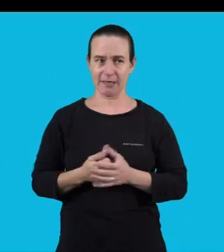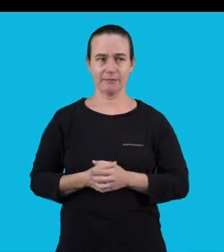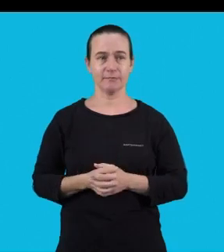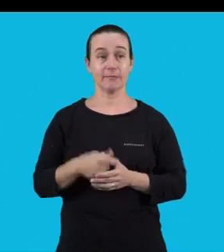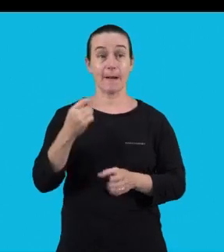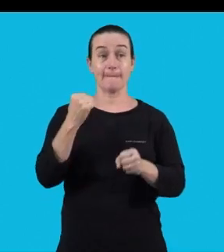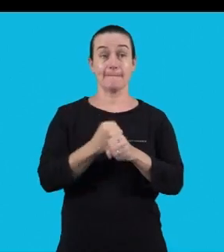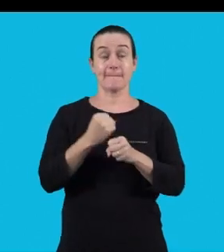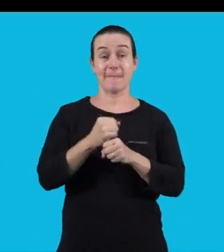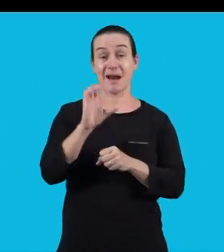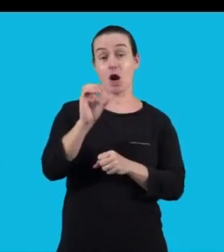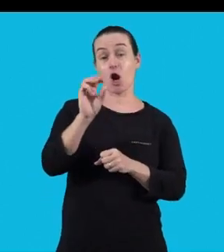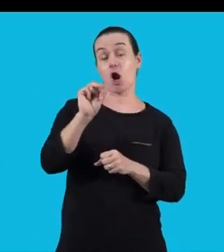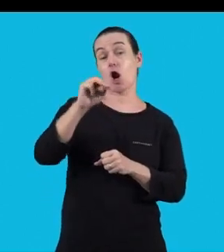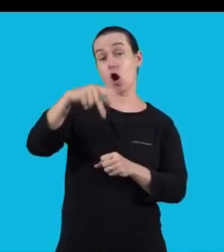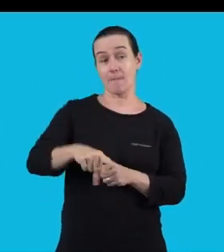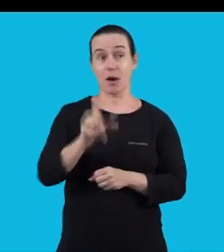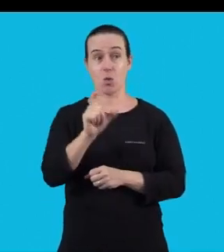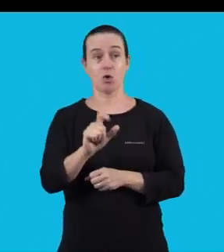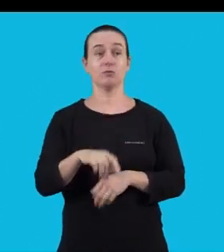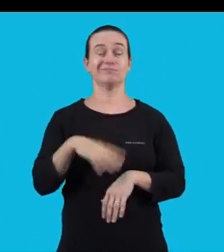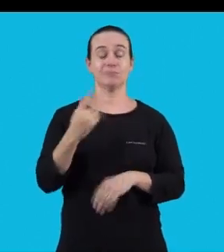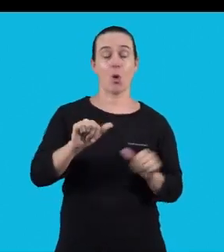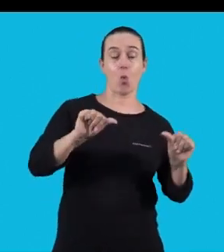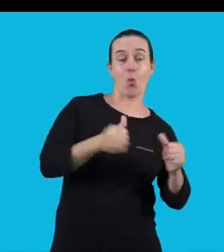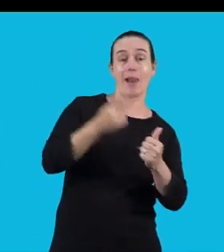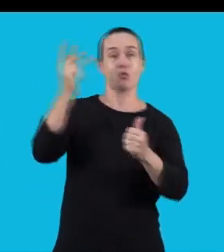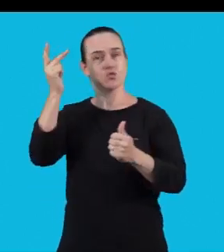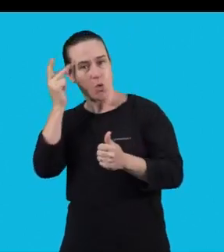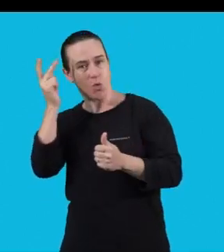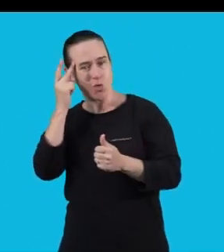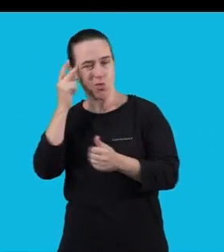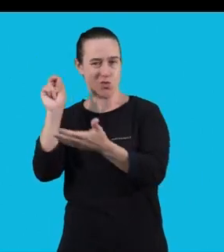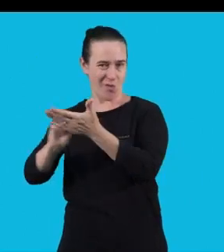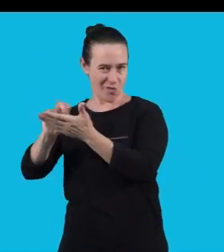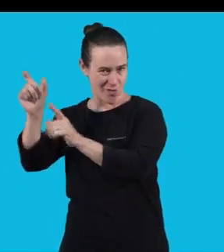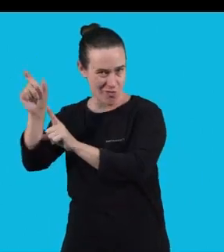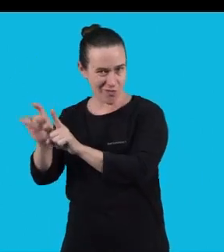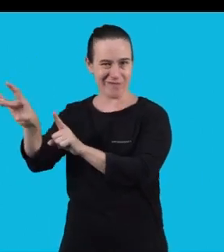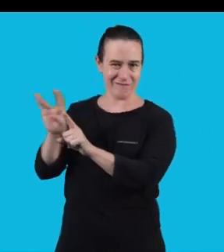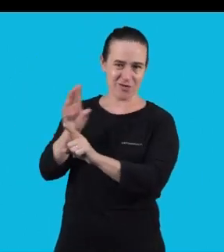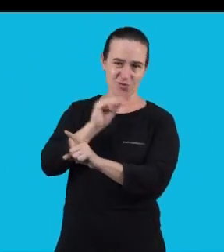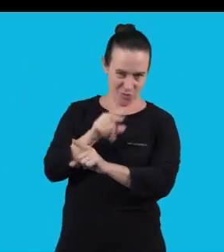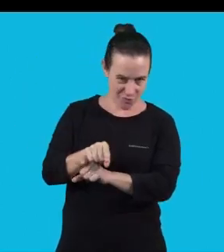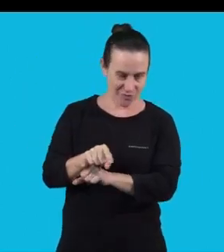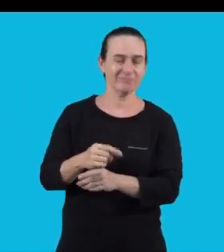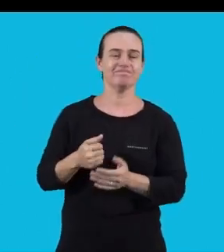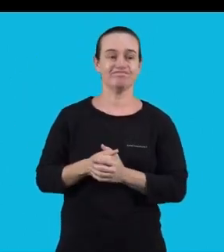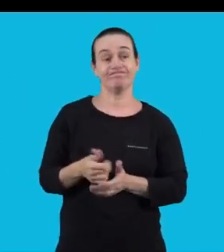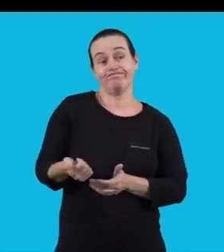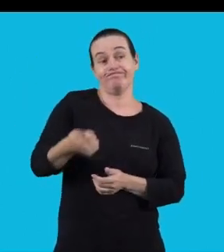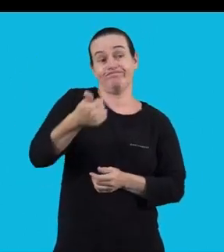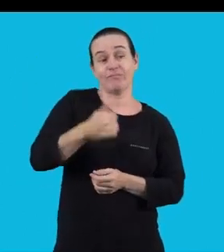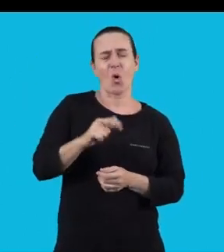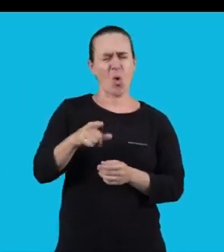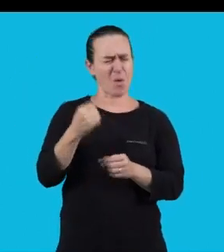create compound words, so the well-known author was invited to speak at the event. They are also